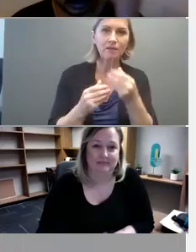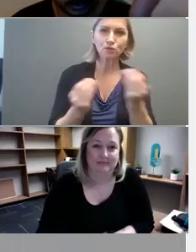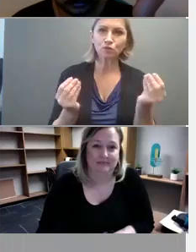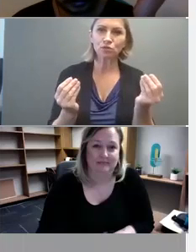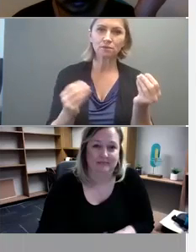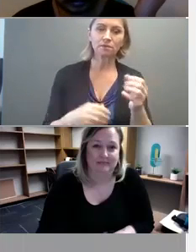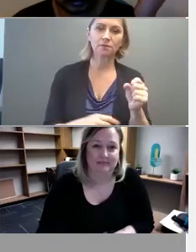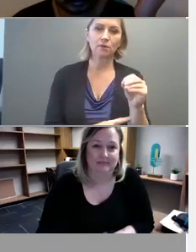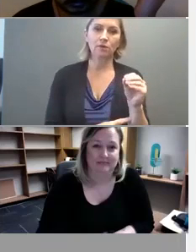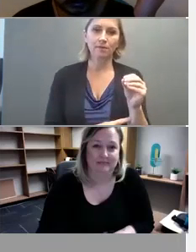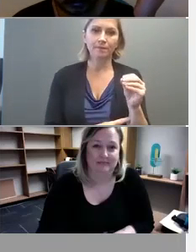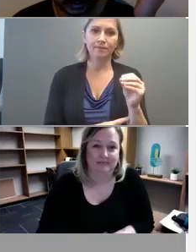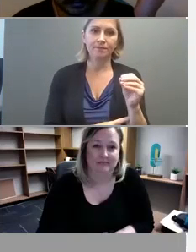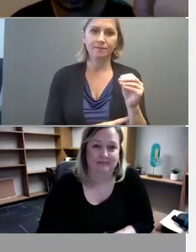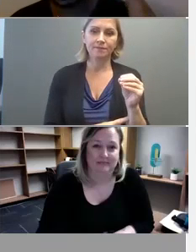Okay.